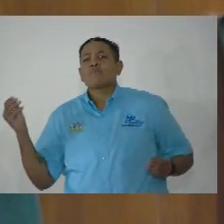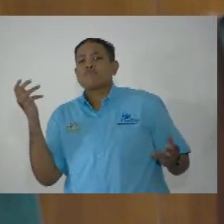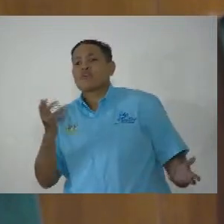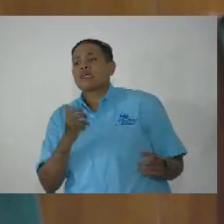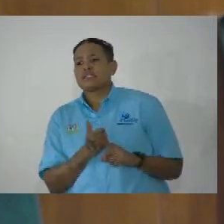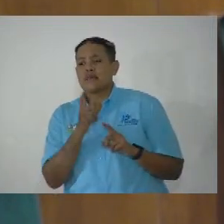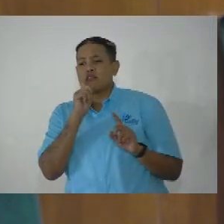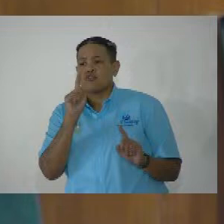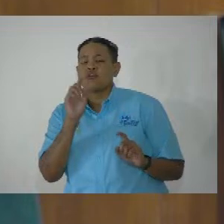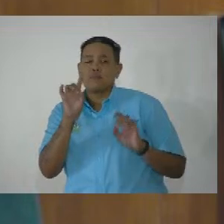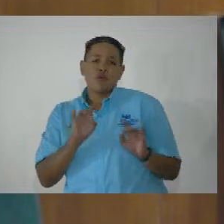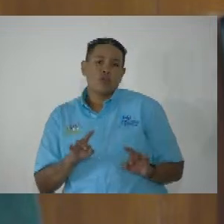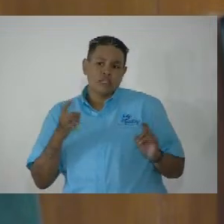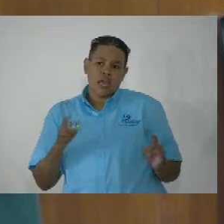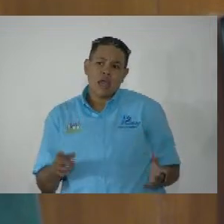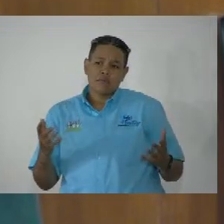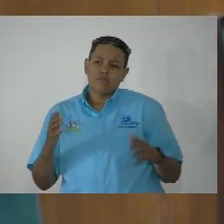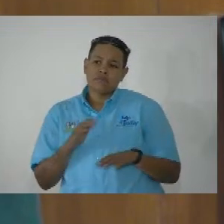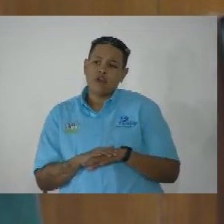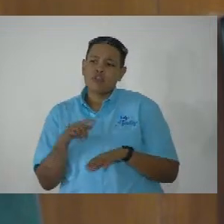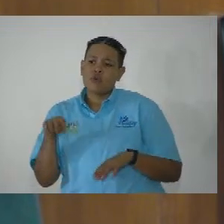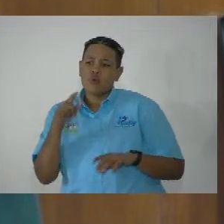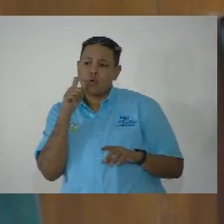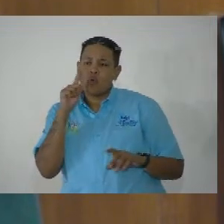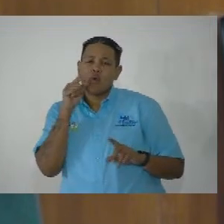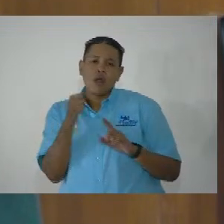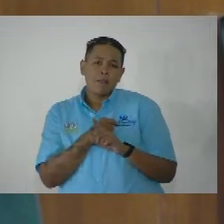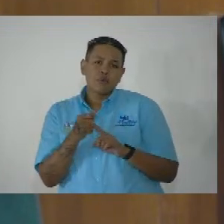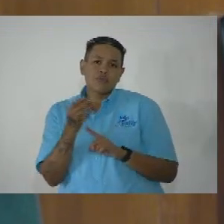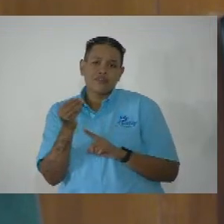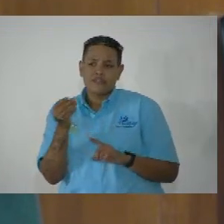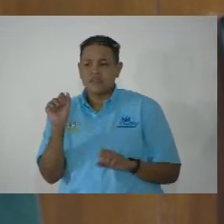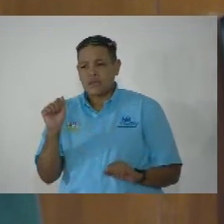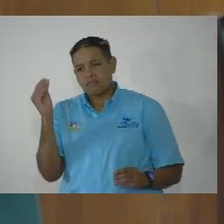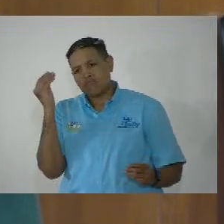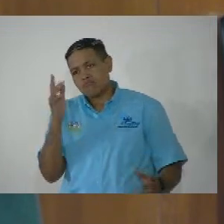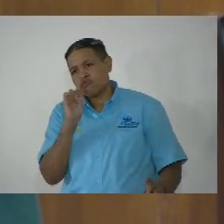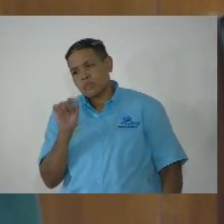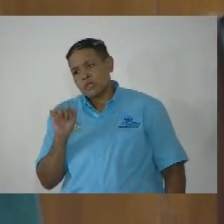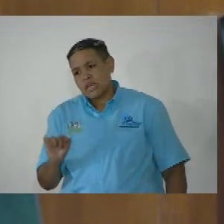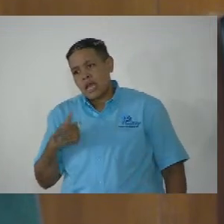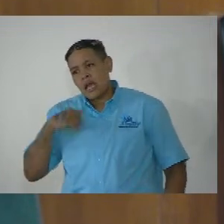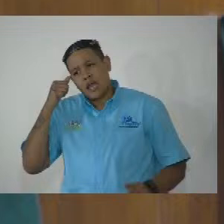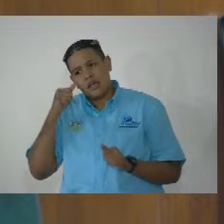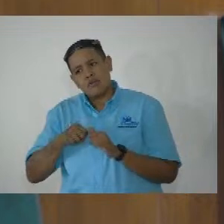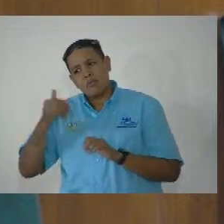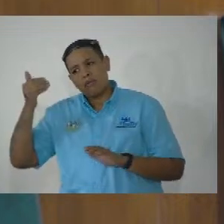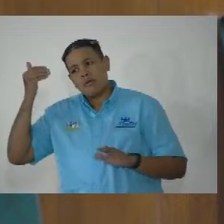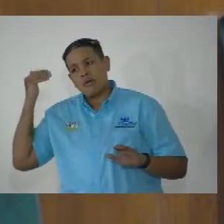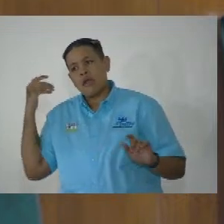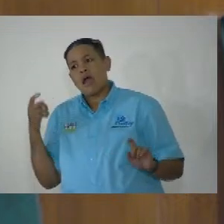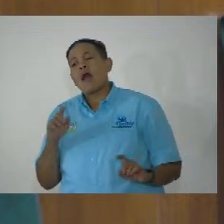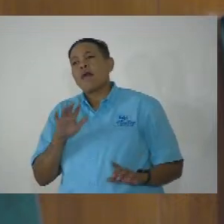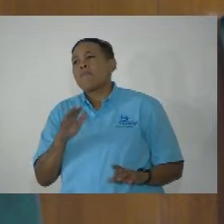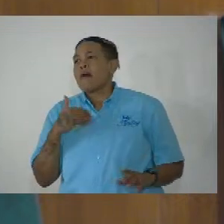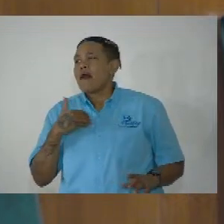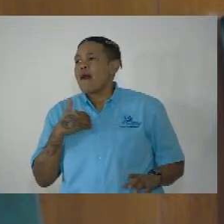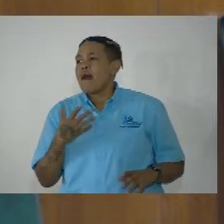a report on those who have been abused. I remember some time ago, there